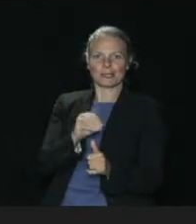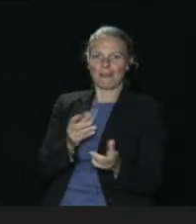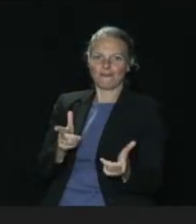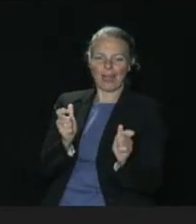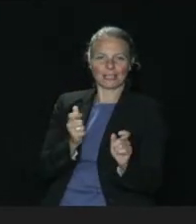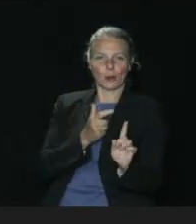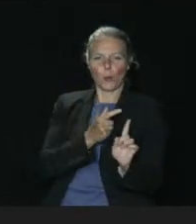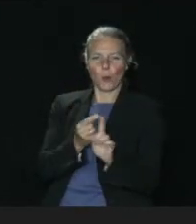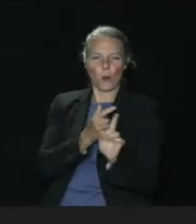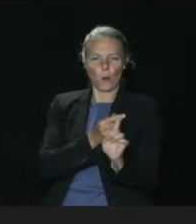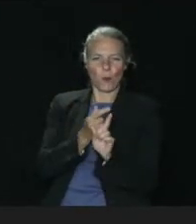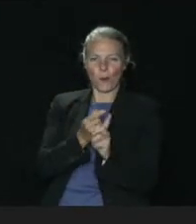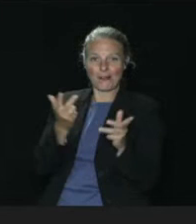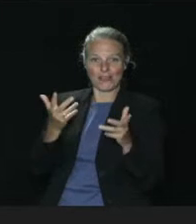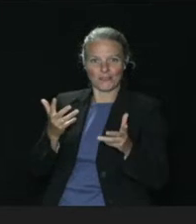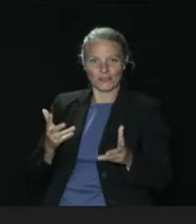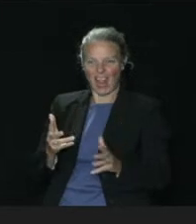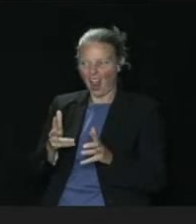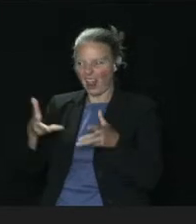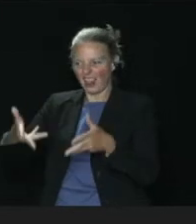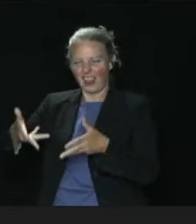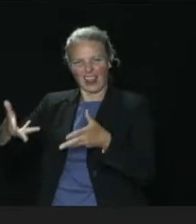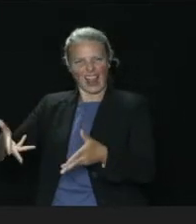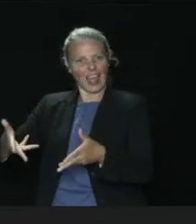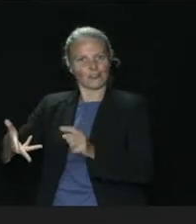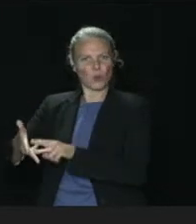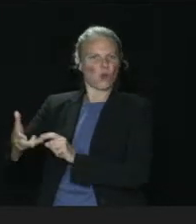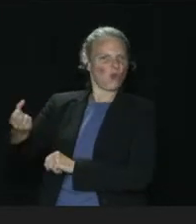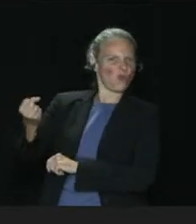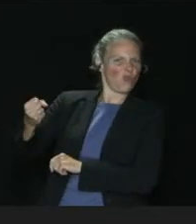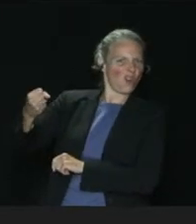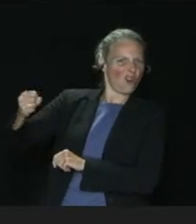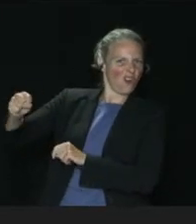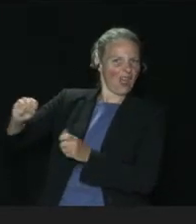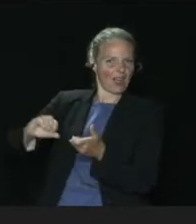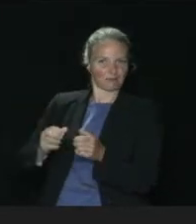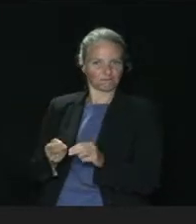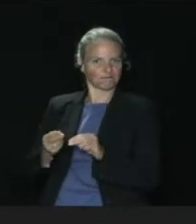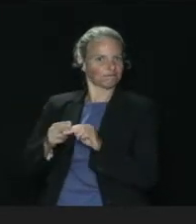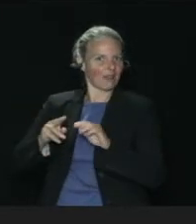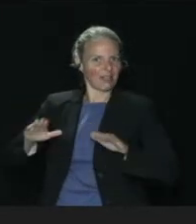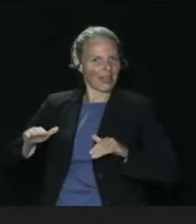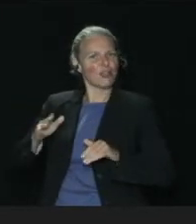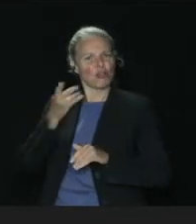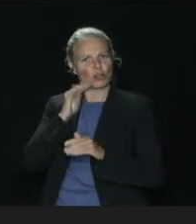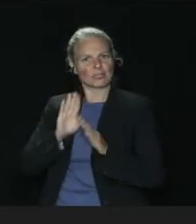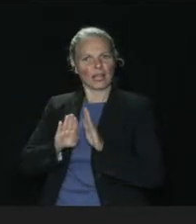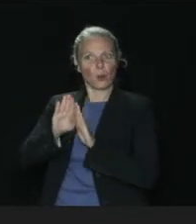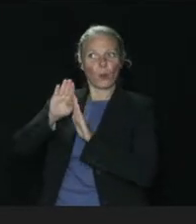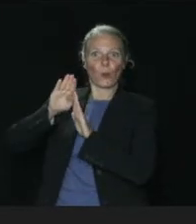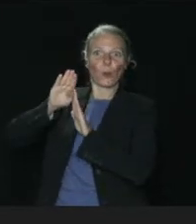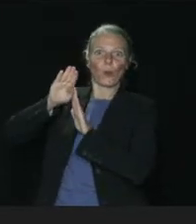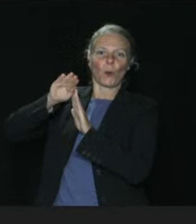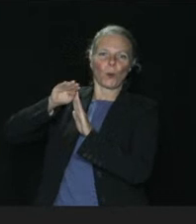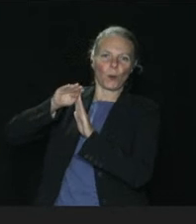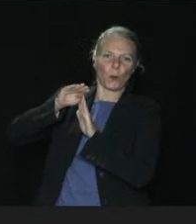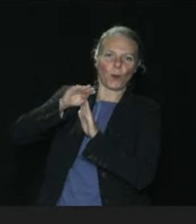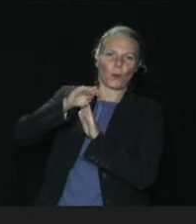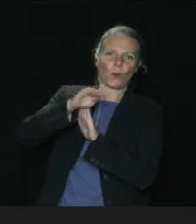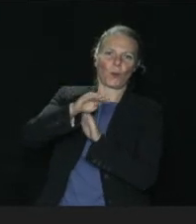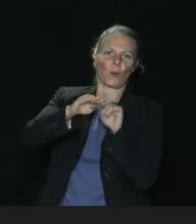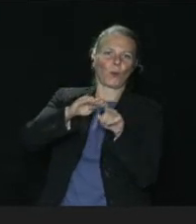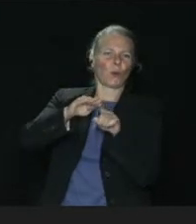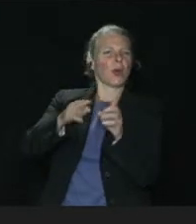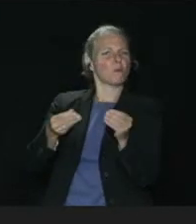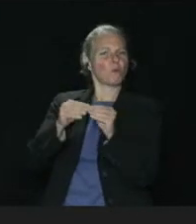plateauing, because it's always harder that last few percentage points in terms of the part of the population that might be a sort of a